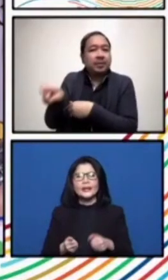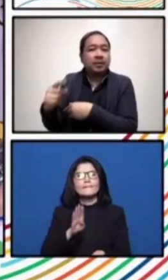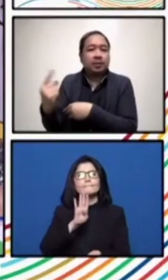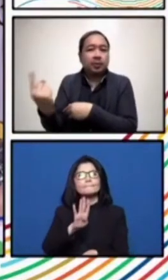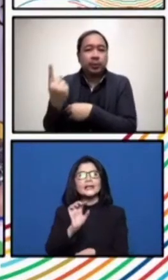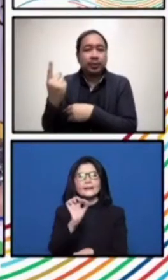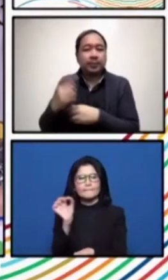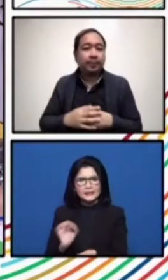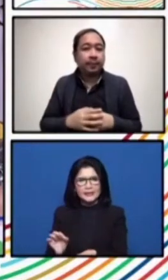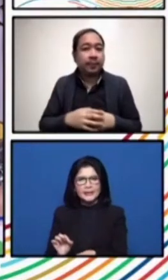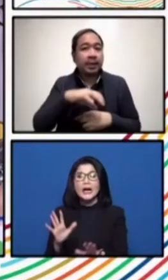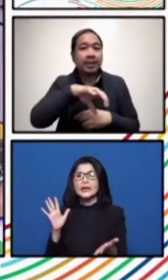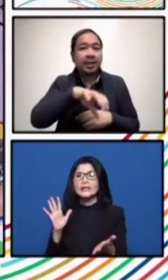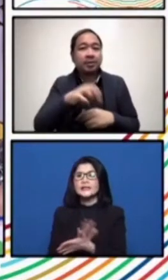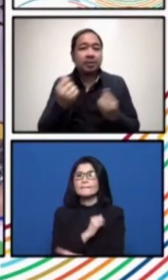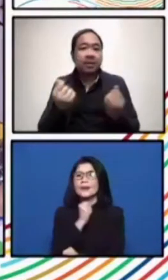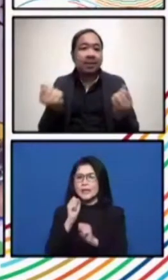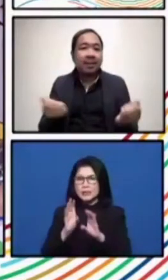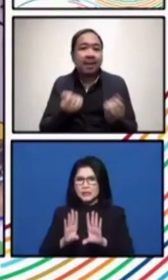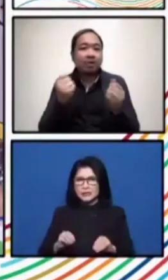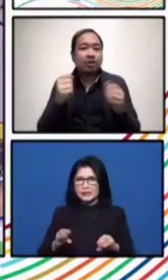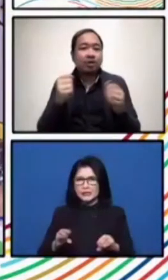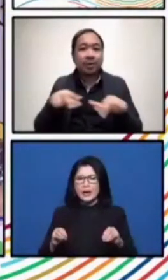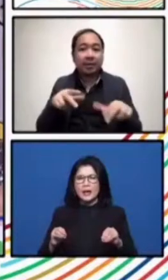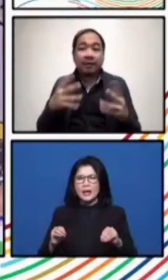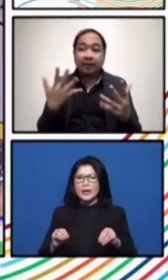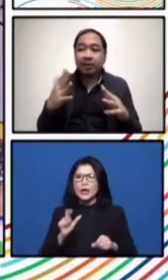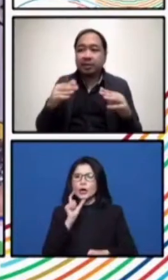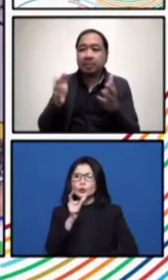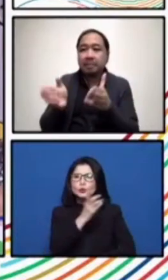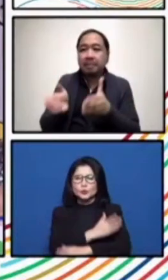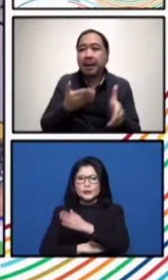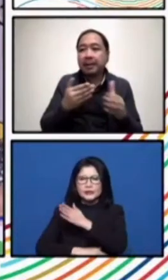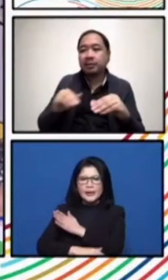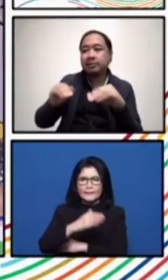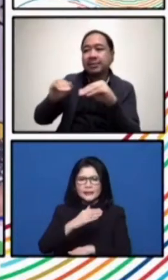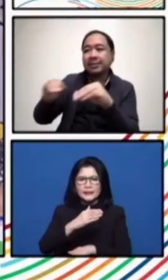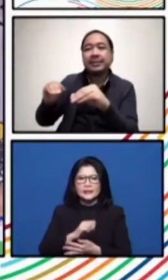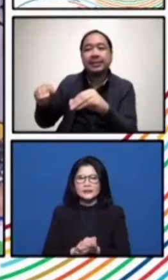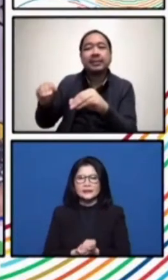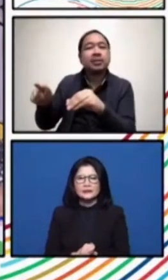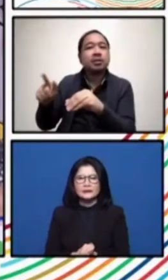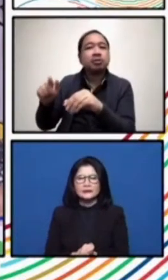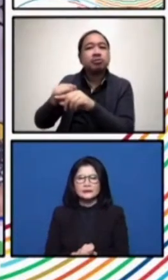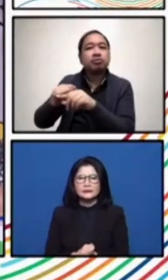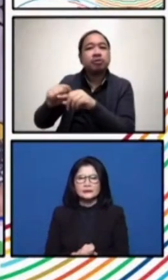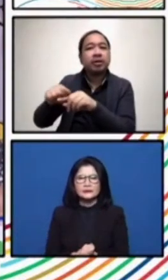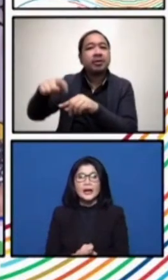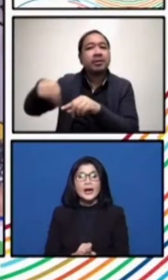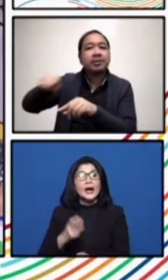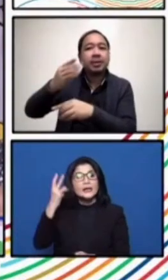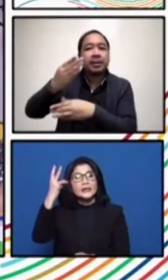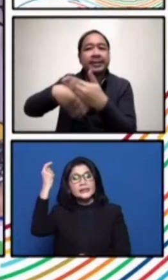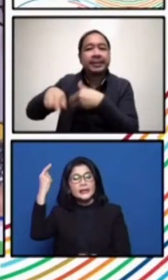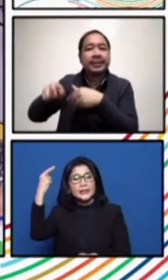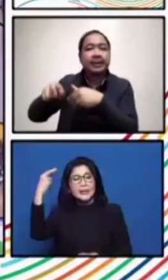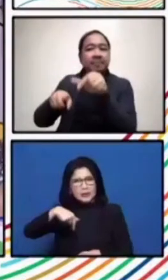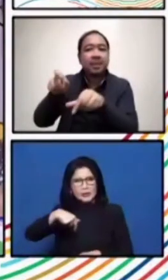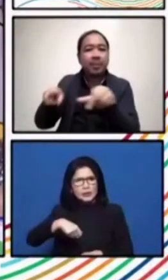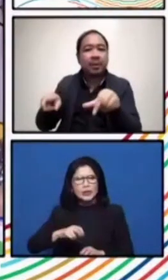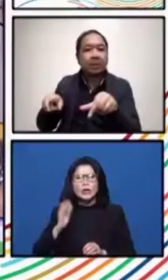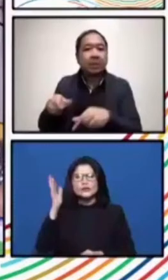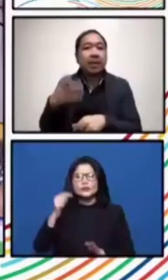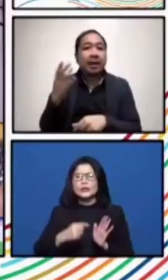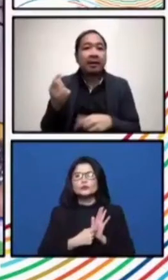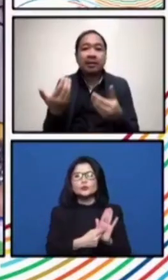Action Plan has been introduced for a skill training of the pwds to make them employable in different sectors we have a separate